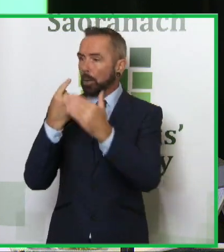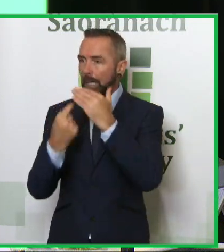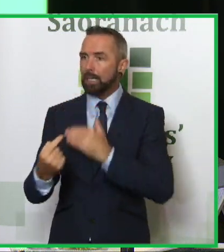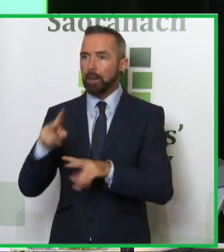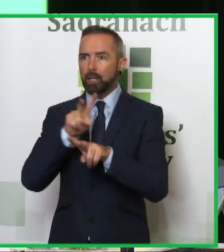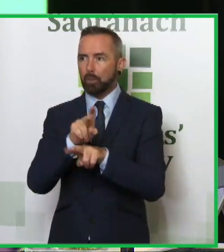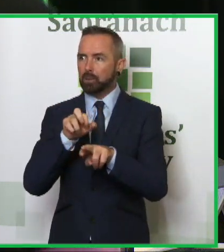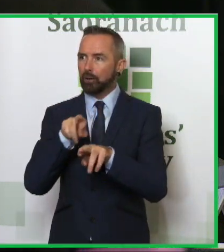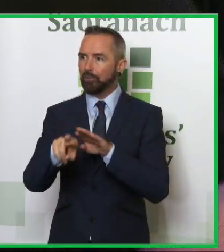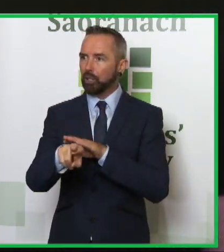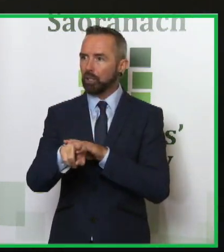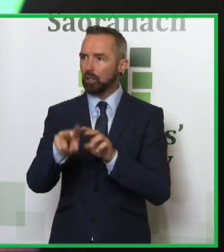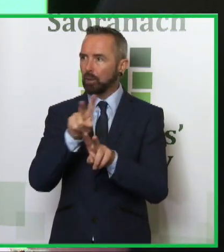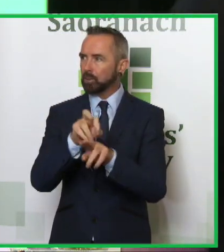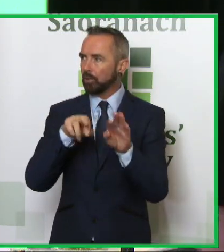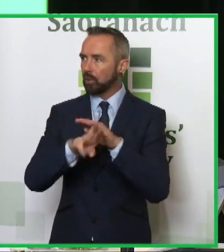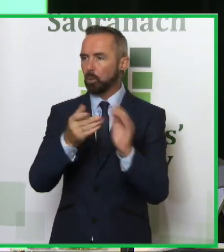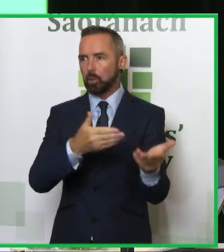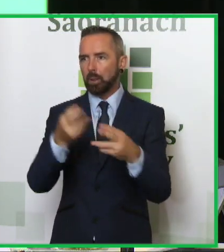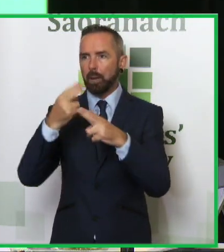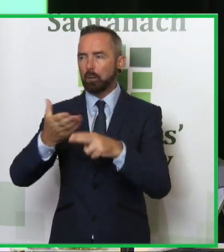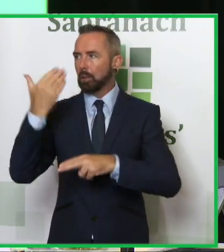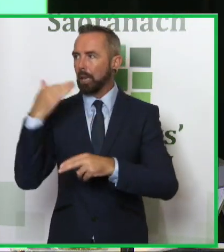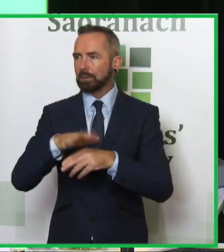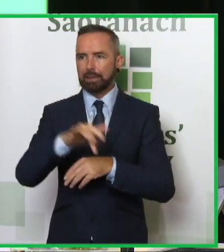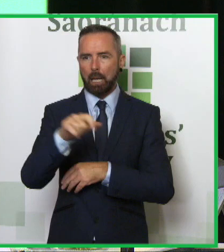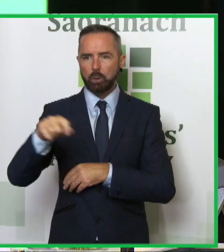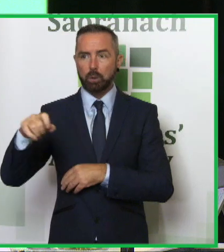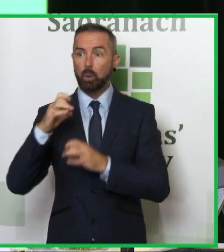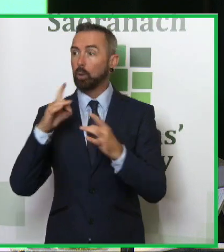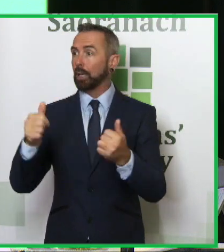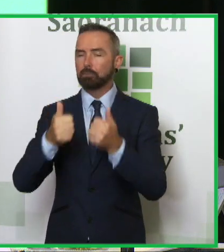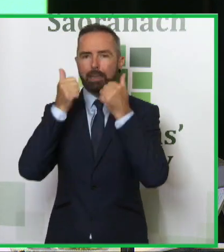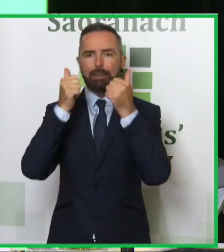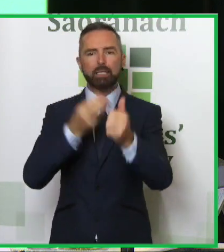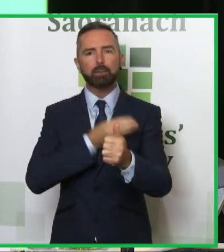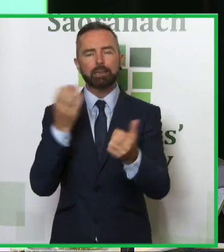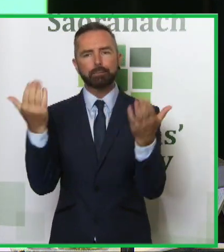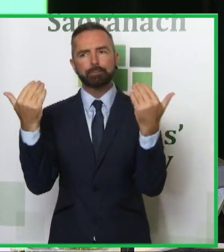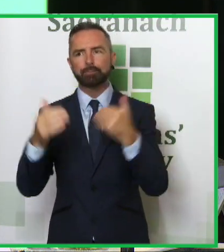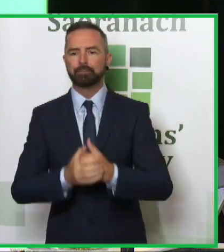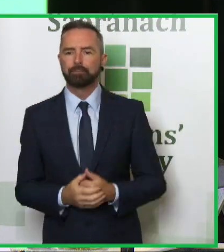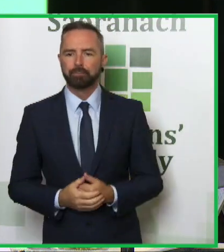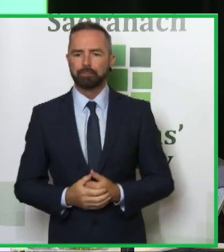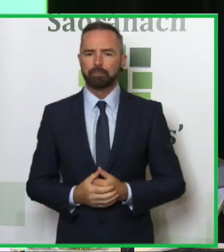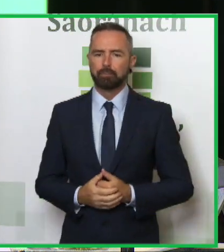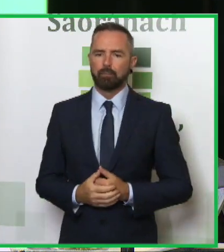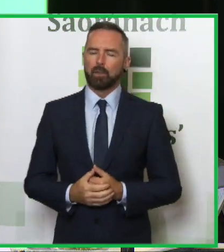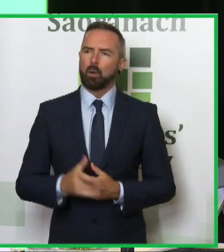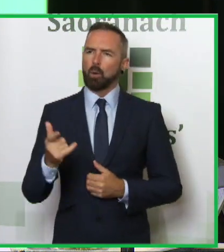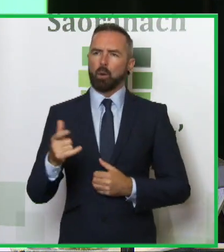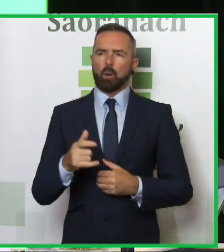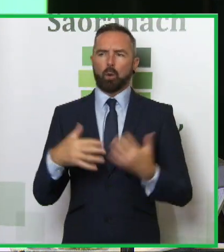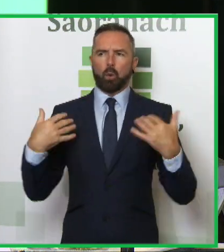observers are taken away for counting and distribution. Okay, can I get all your attention, please? That was a complex set of voting,